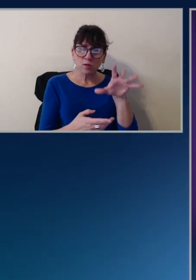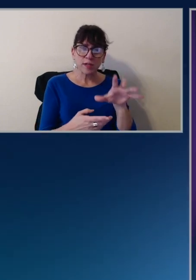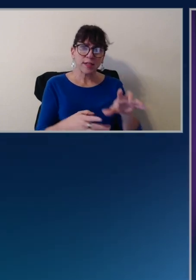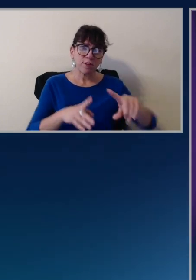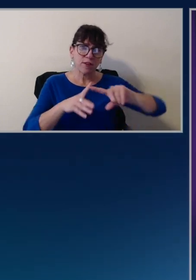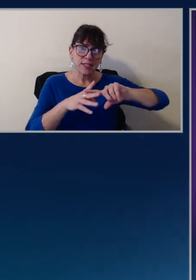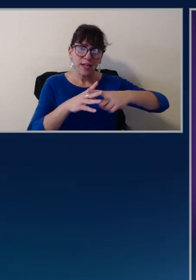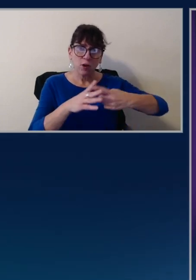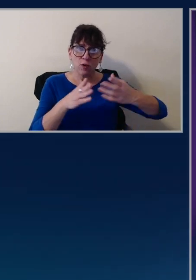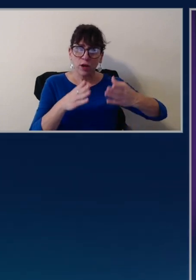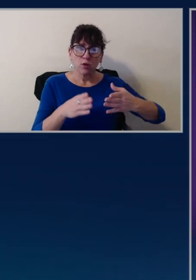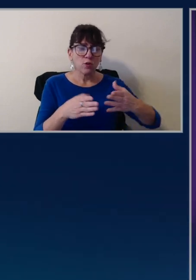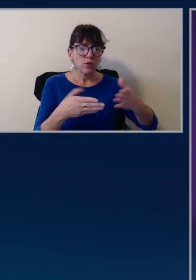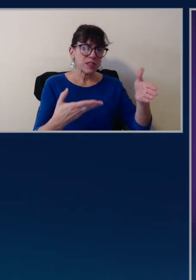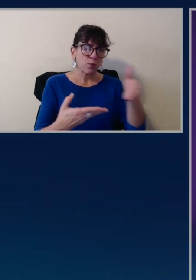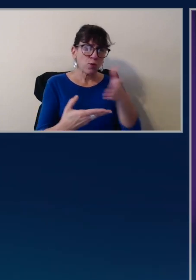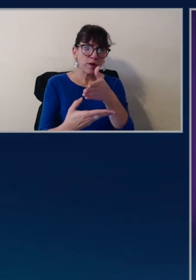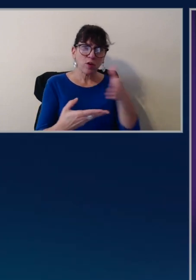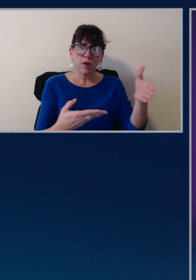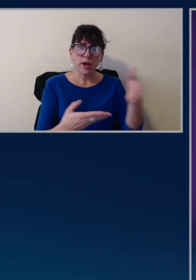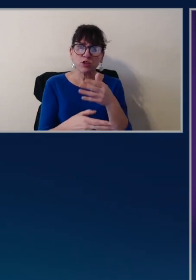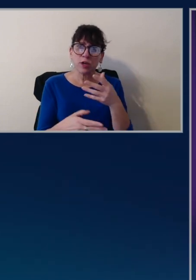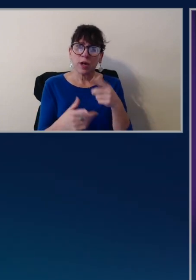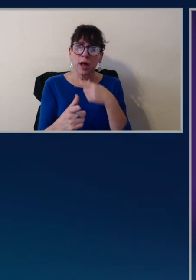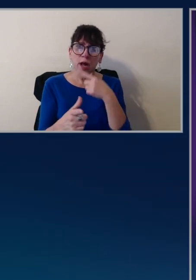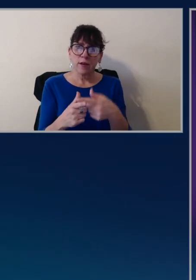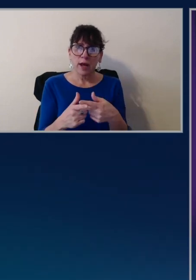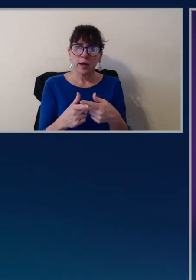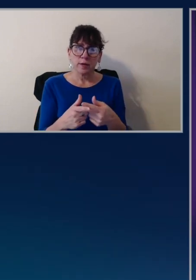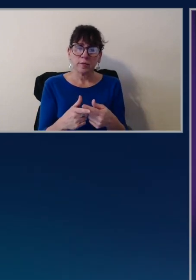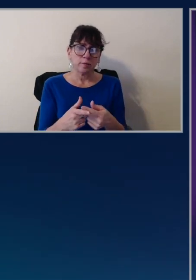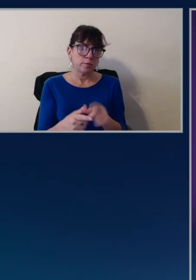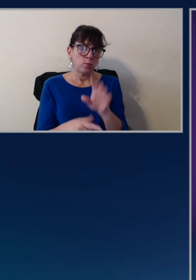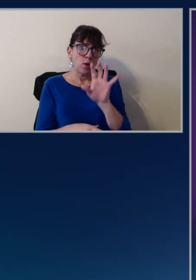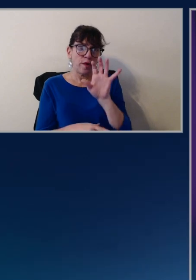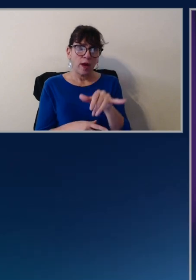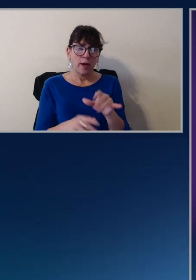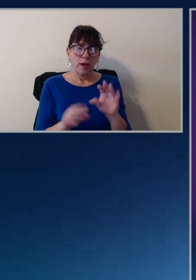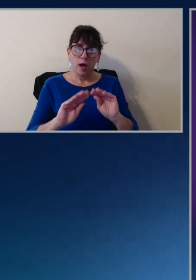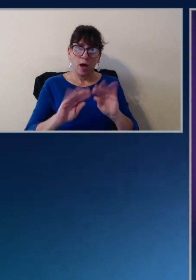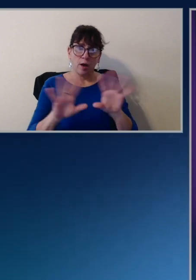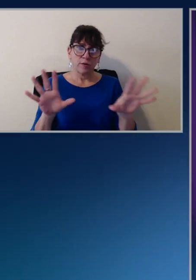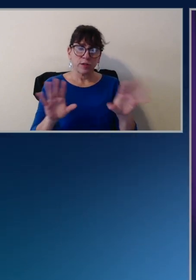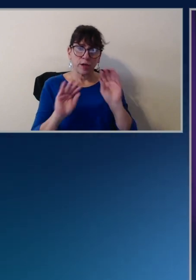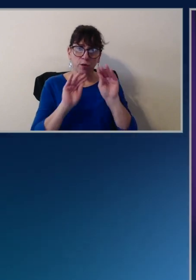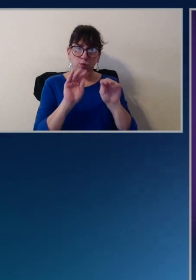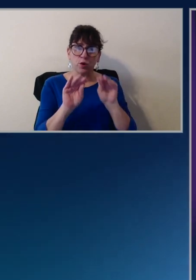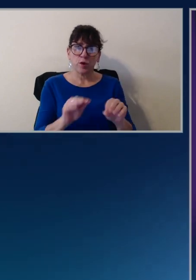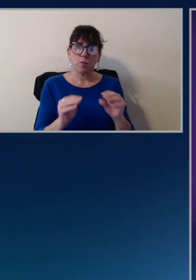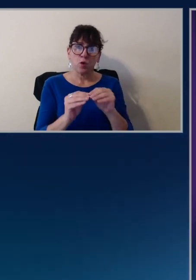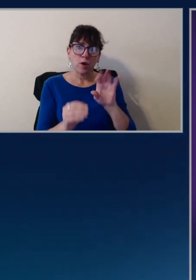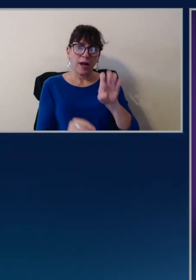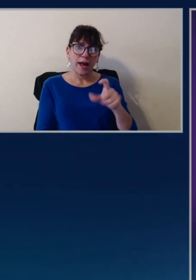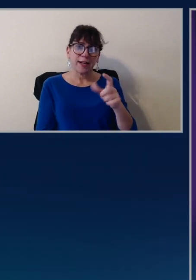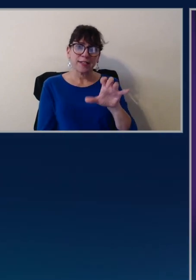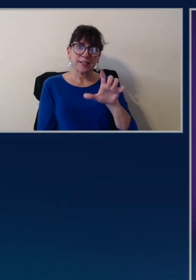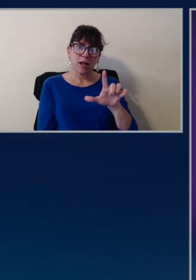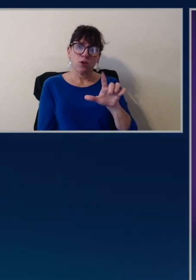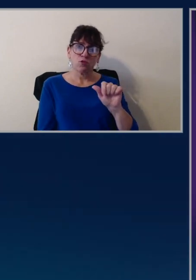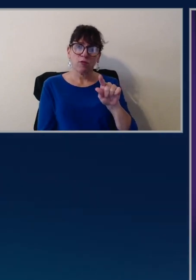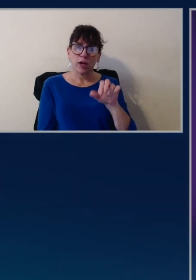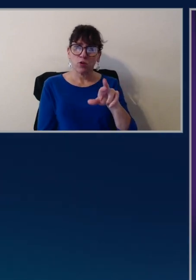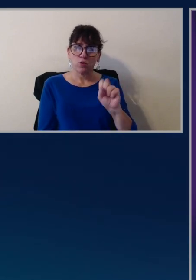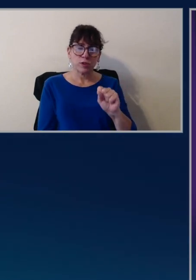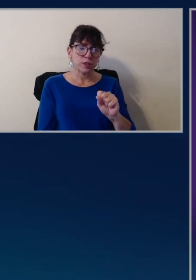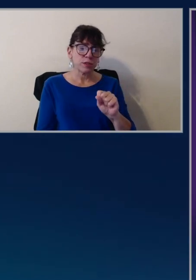somewhere in that range. And then within that, obviously, when you put more accelerators on the problem, the job will